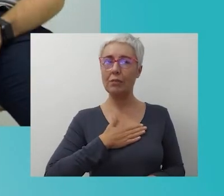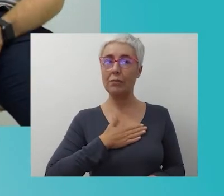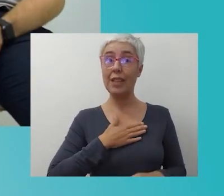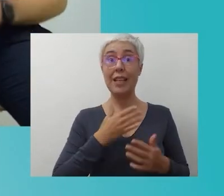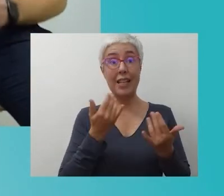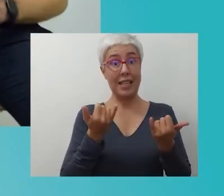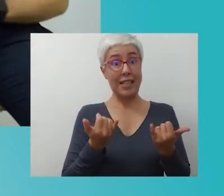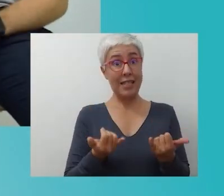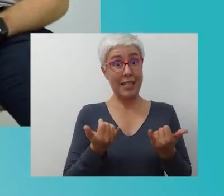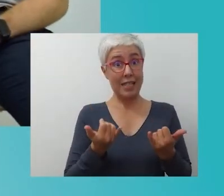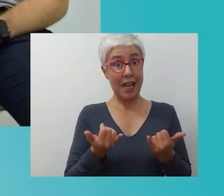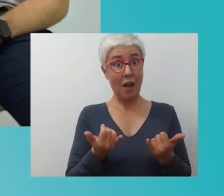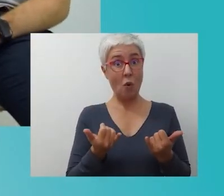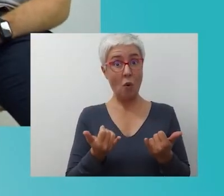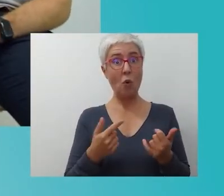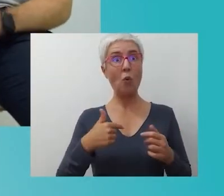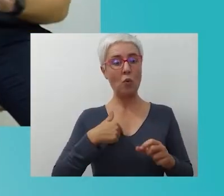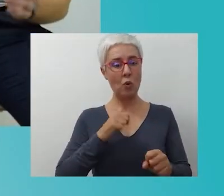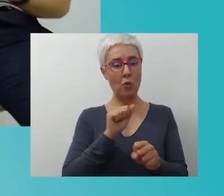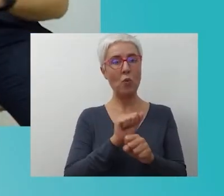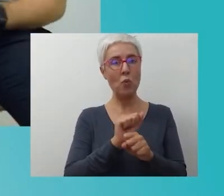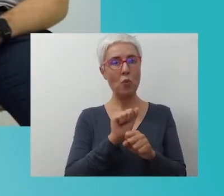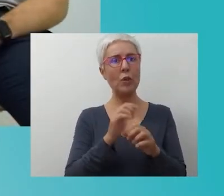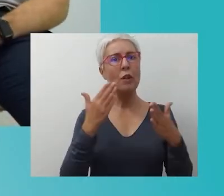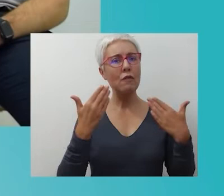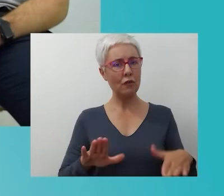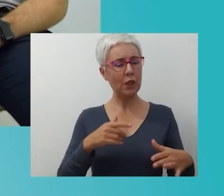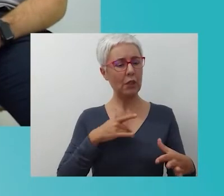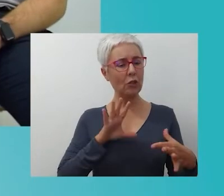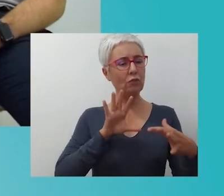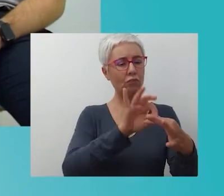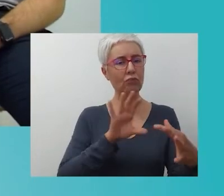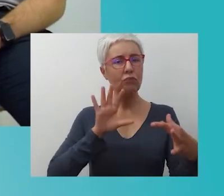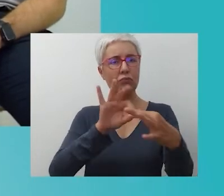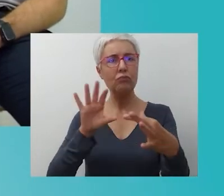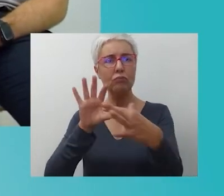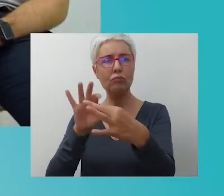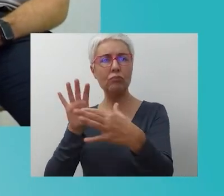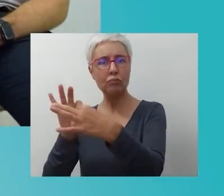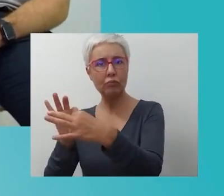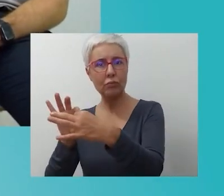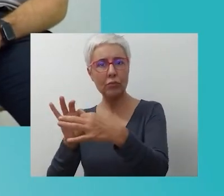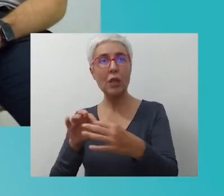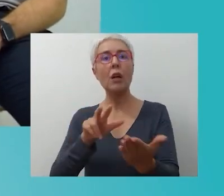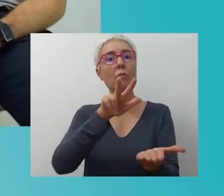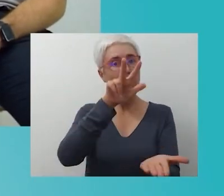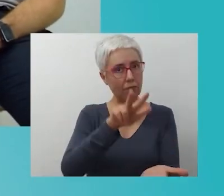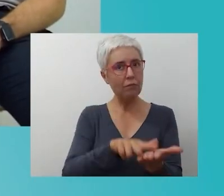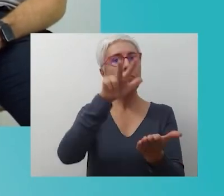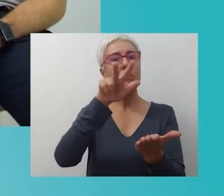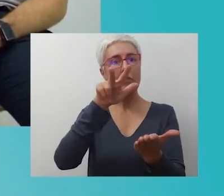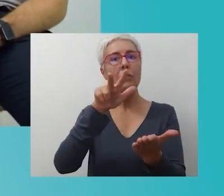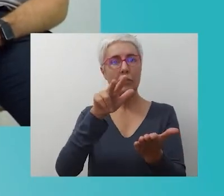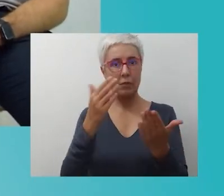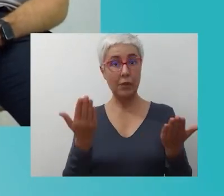B2B software as a service, and we work with different customer segments, and we have already validated all of them with